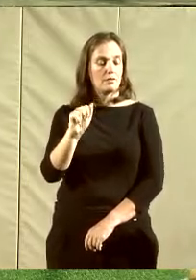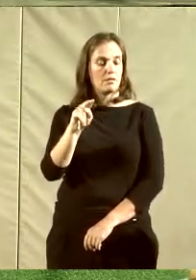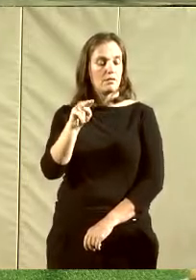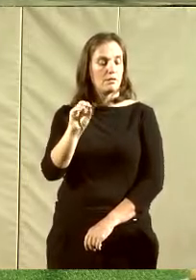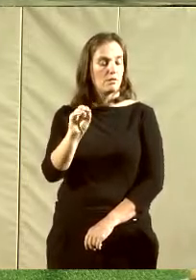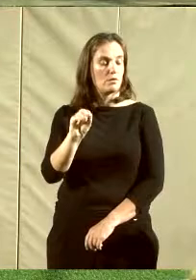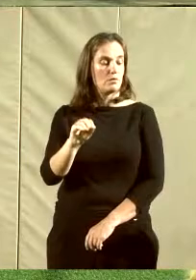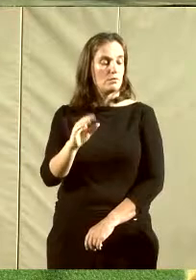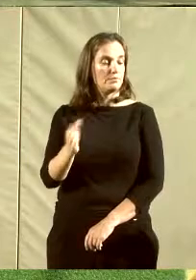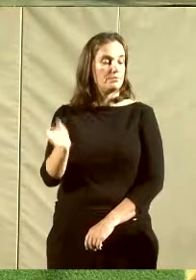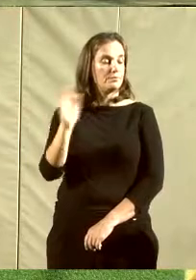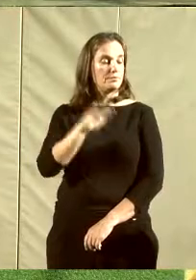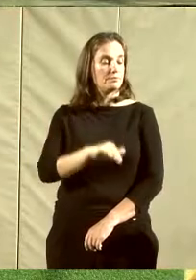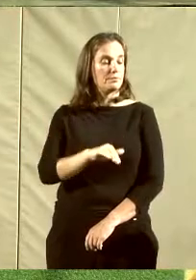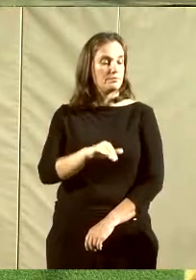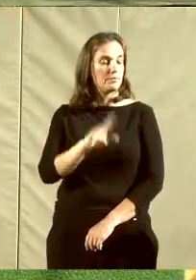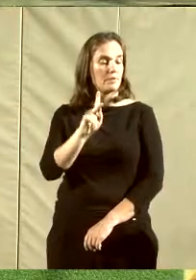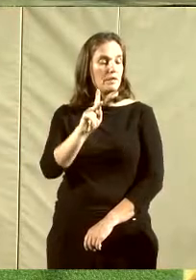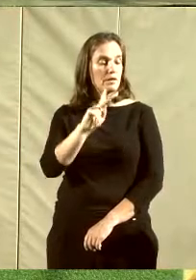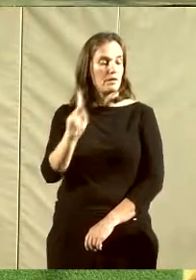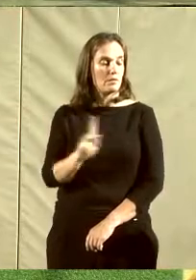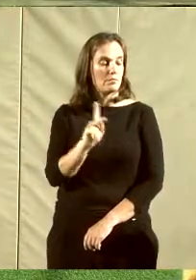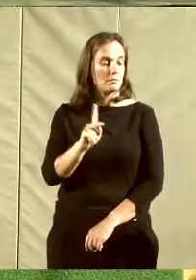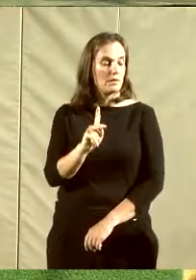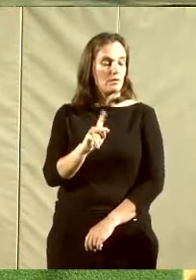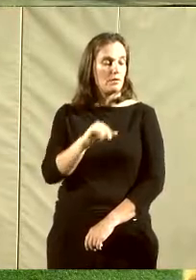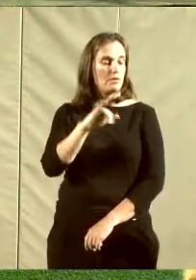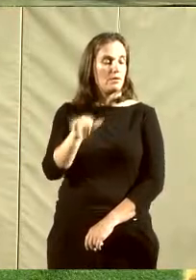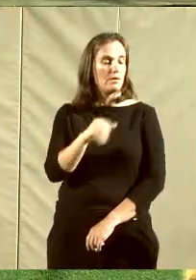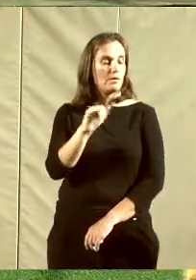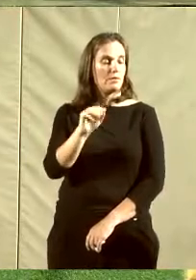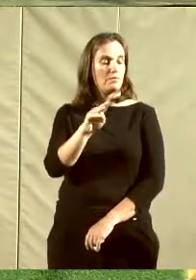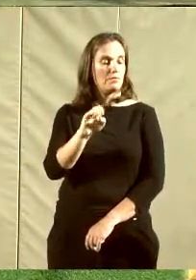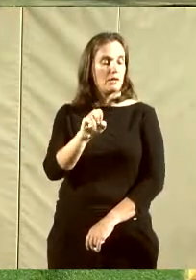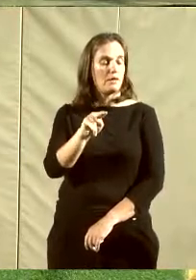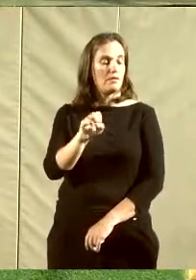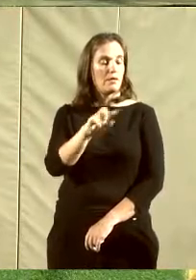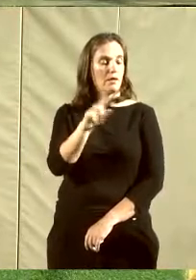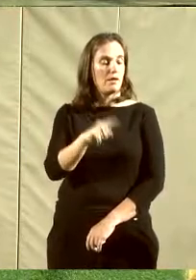Camila Nicole Jimenez Viera.